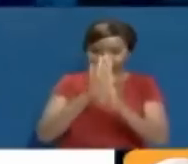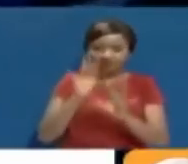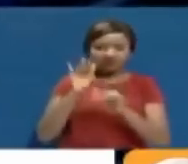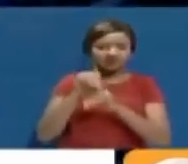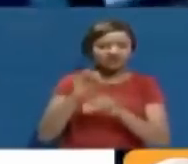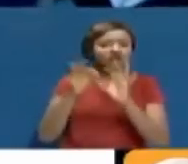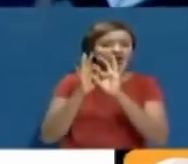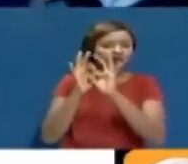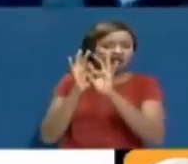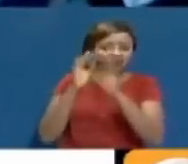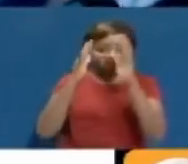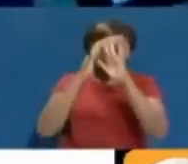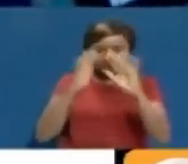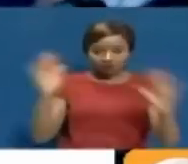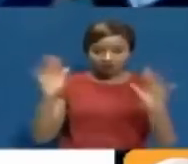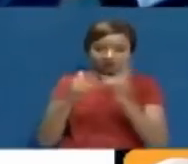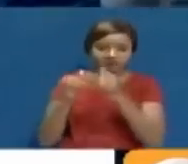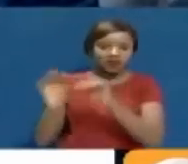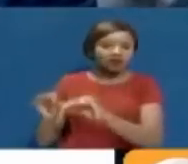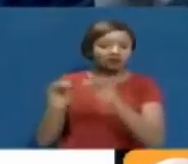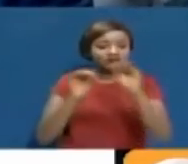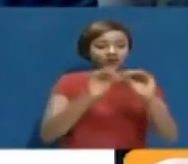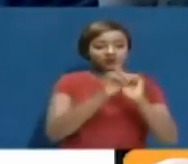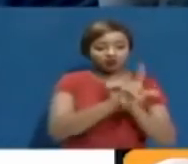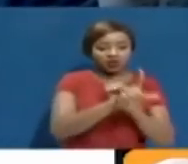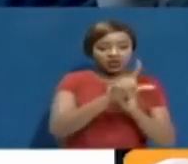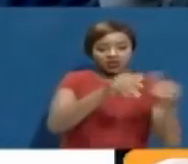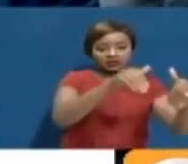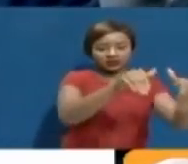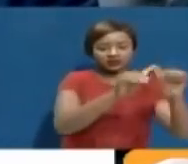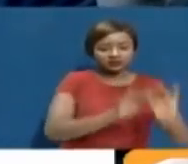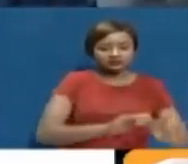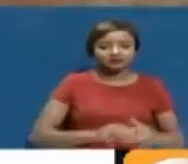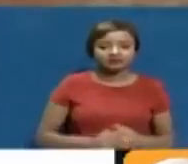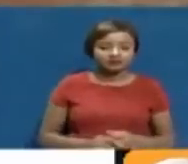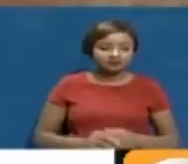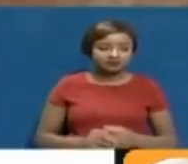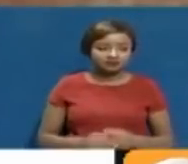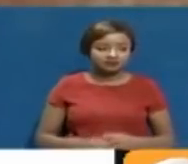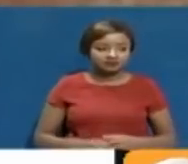Islam customs and beliefs before heading to Langata Cemetery for the interment.